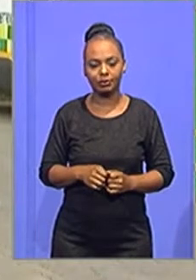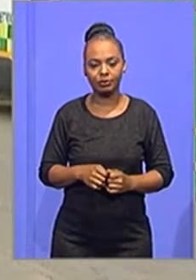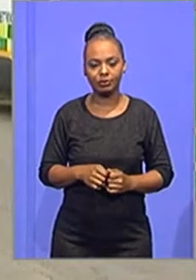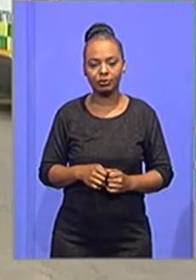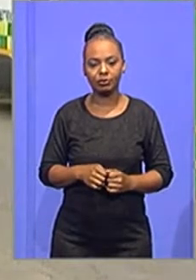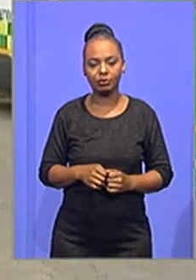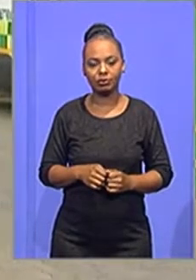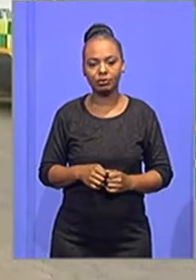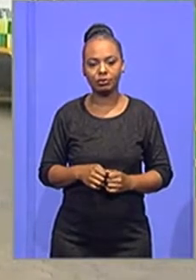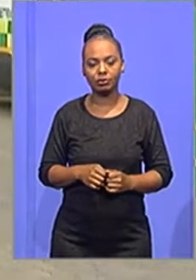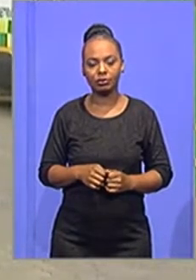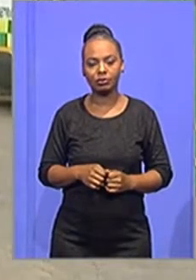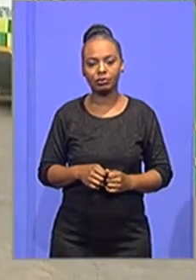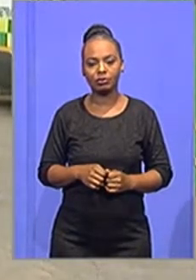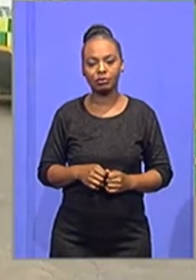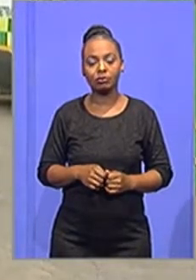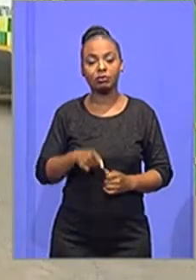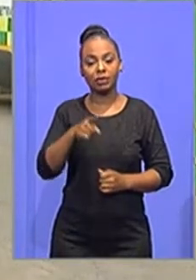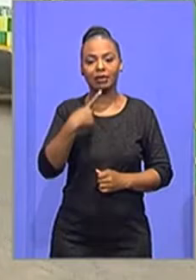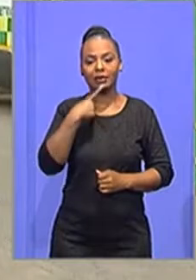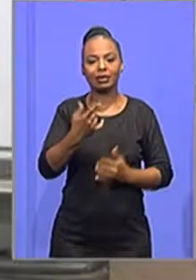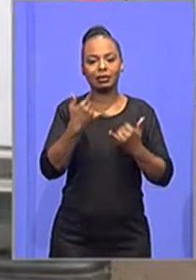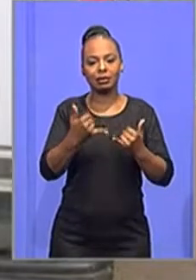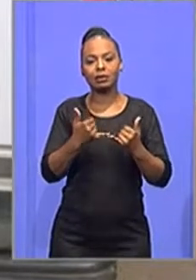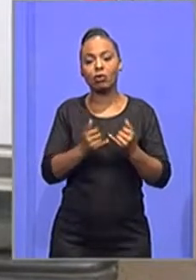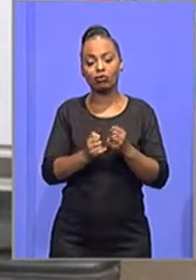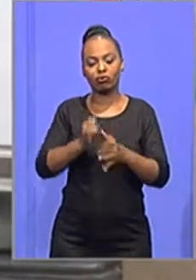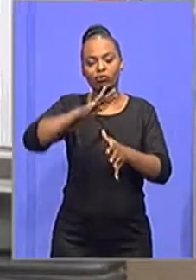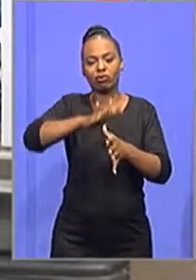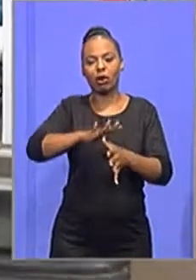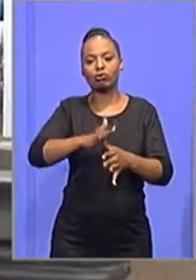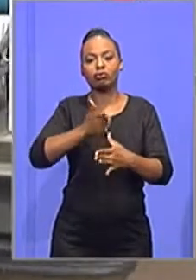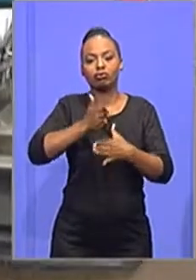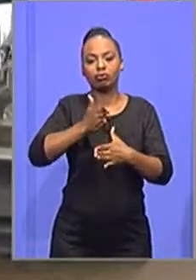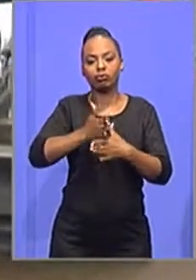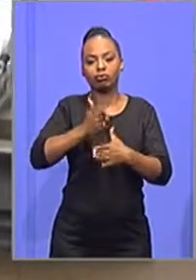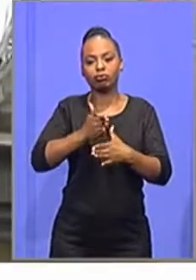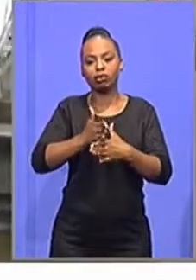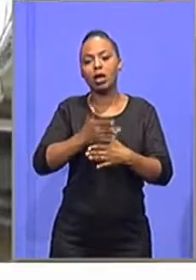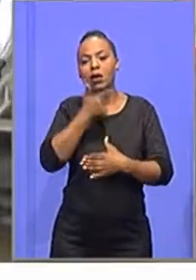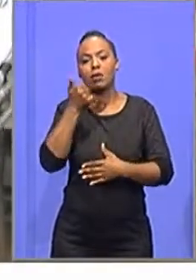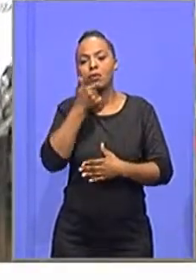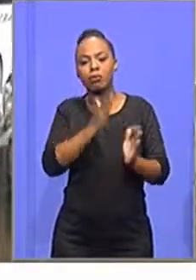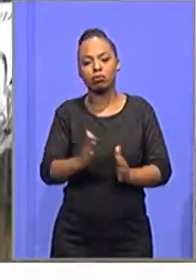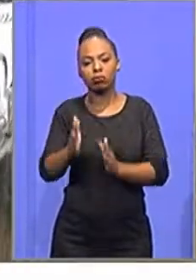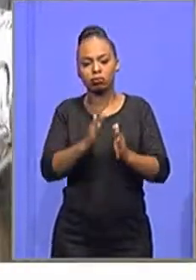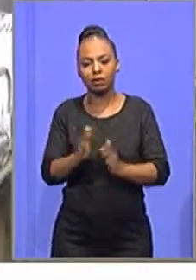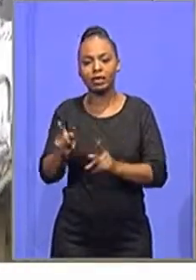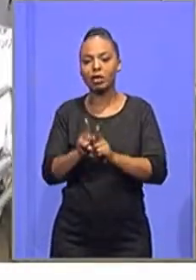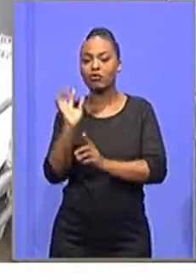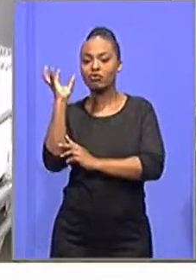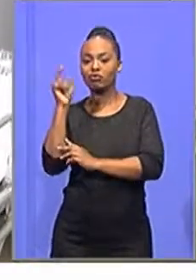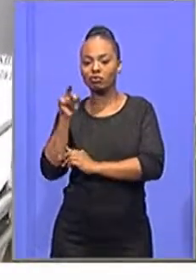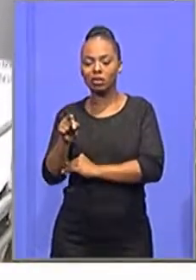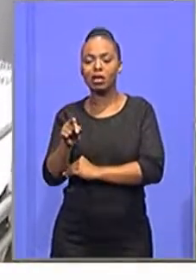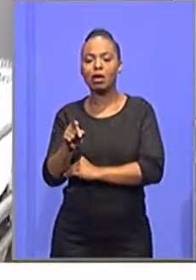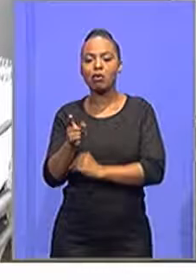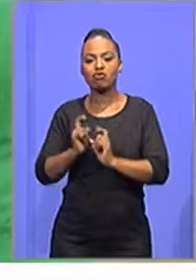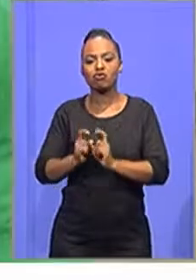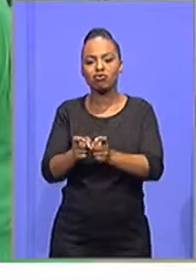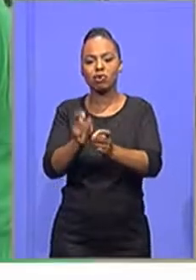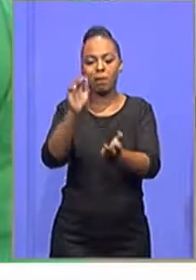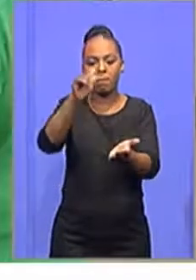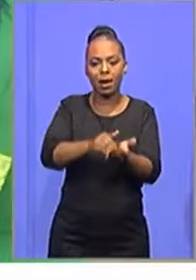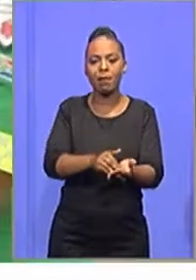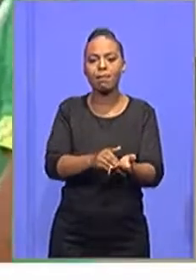ba ipaakantse go lebana le mmaba e bong COVID-19. Go le gantsi badiri ba ditirelo tsa tshoganyetso ke bona ba ntlha go goroga kwa mafelong